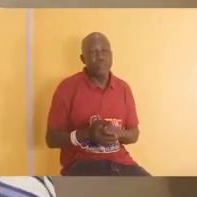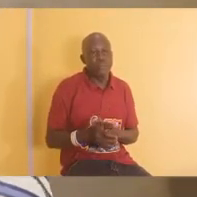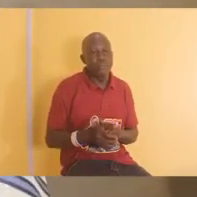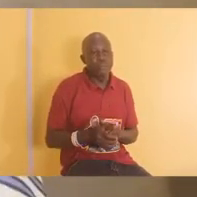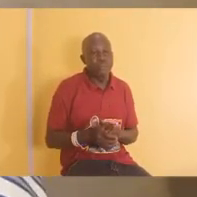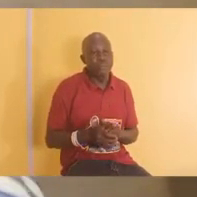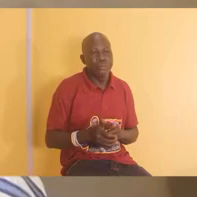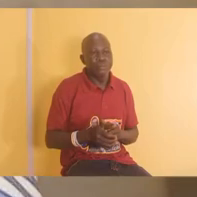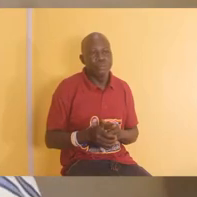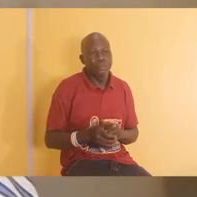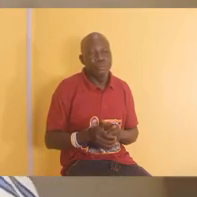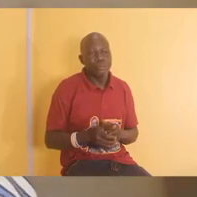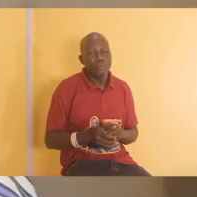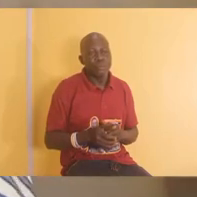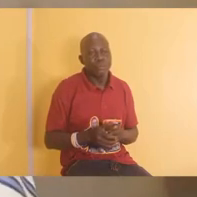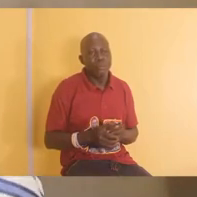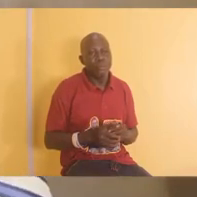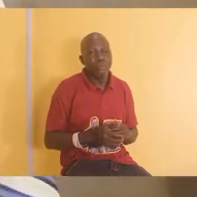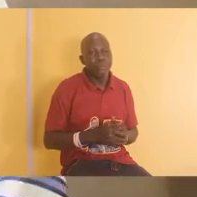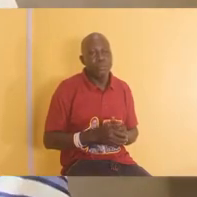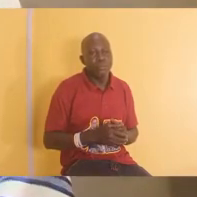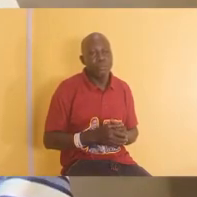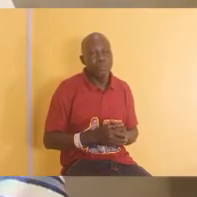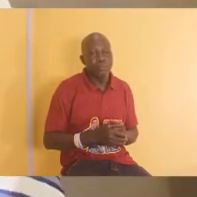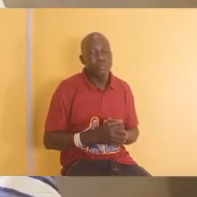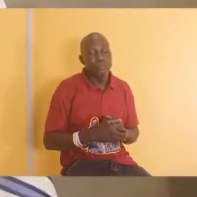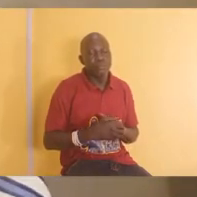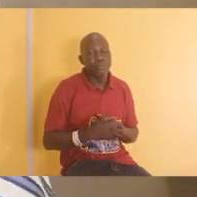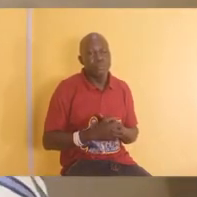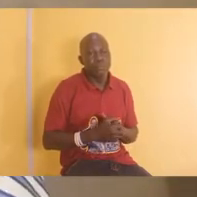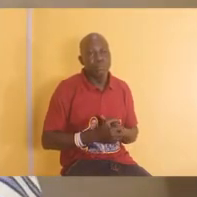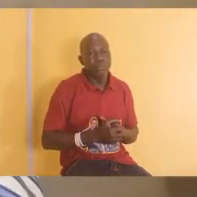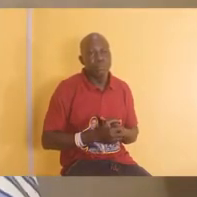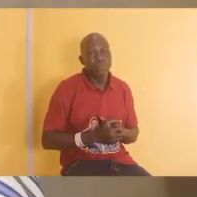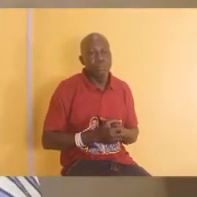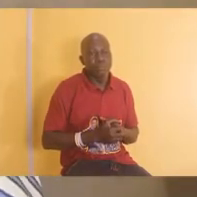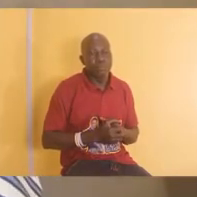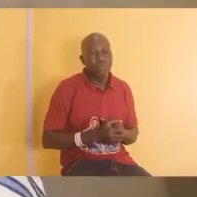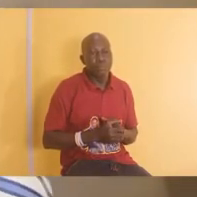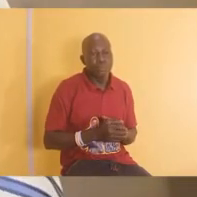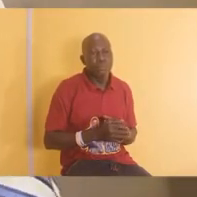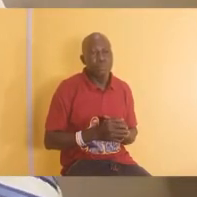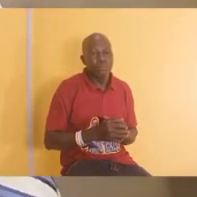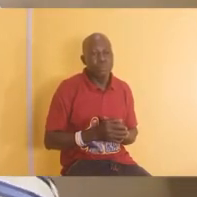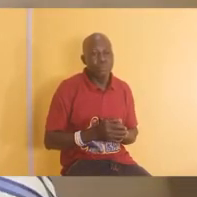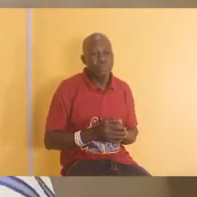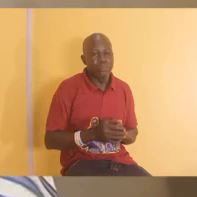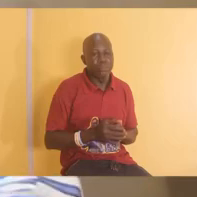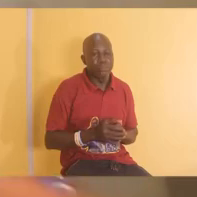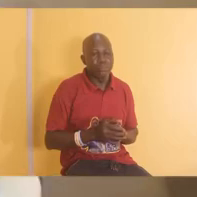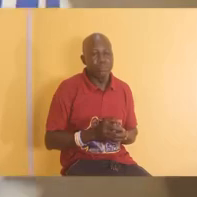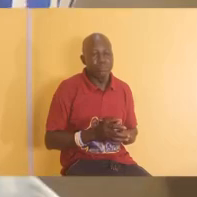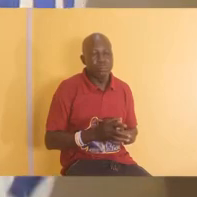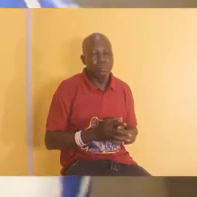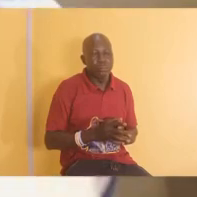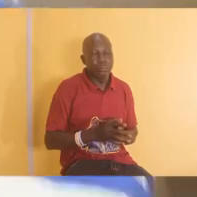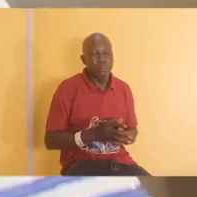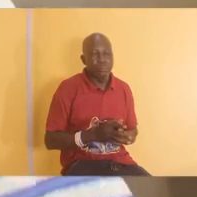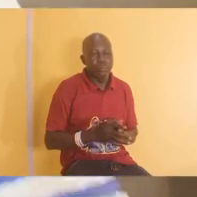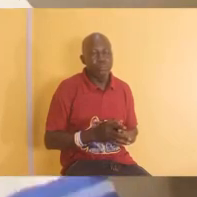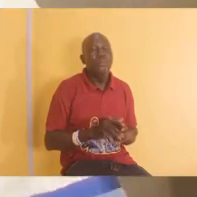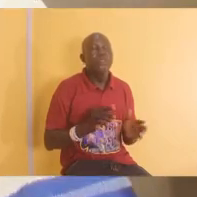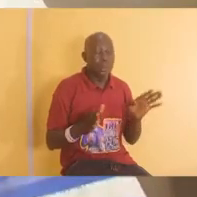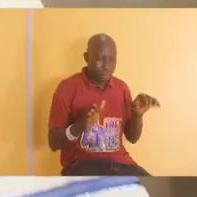that's the rest part of the night. And the deliverance of the night. Lord Gigi, oh, yes. Logan, go boy, ide gbogbo won si tu sile sito